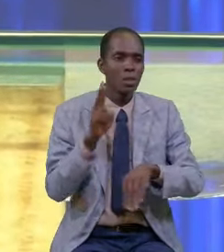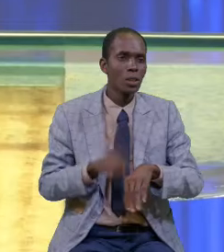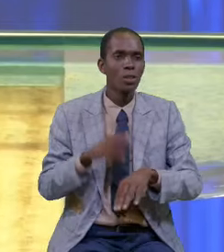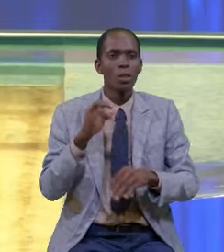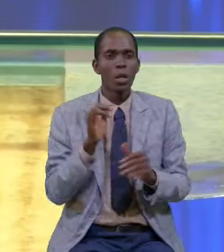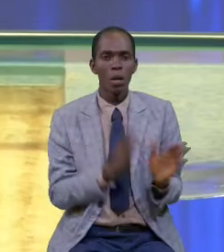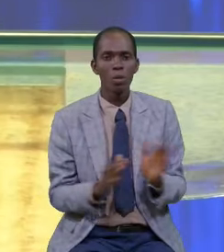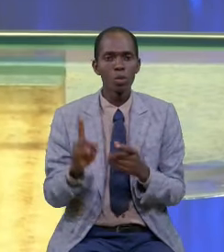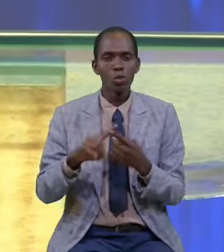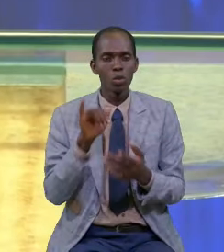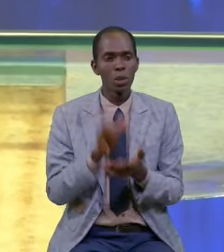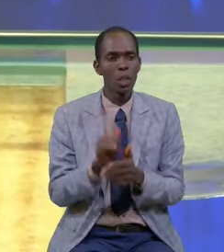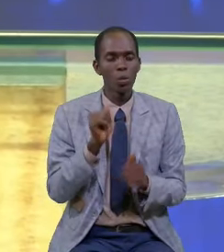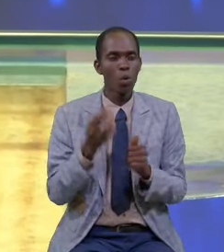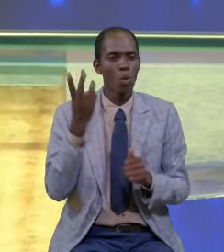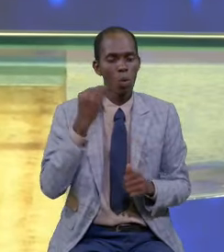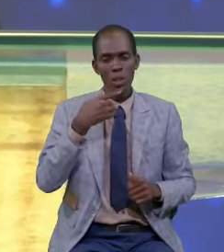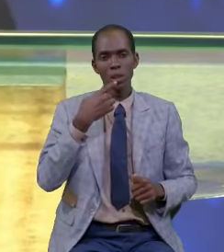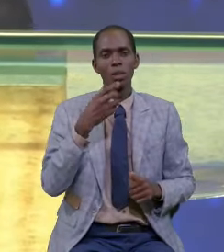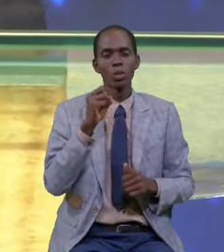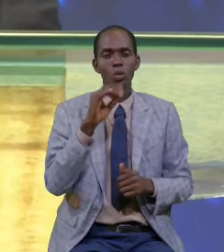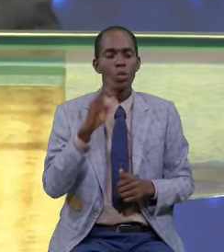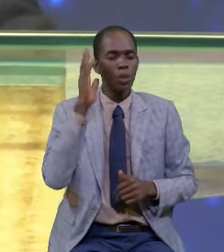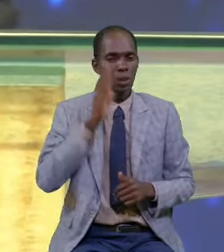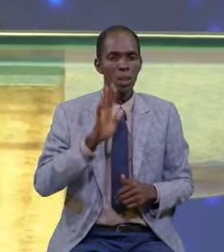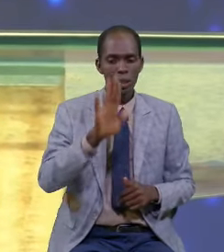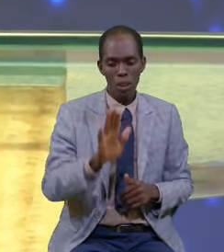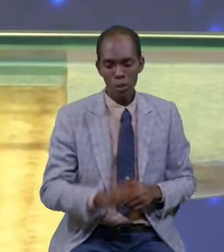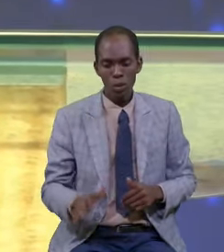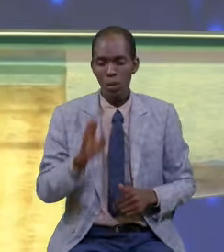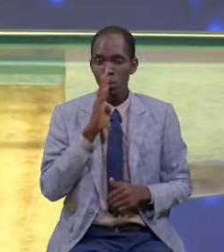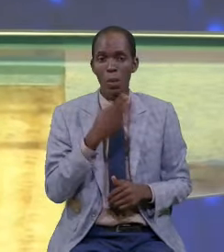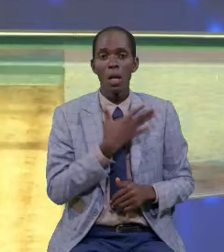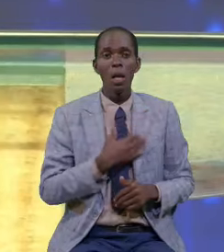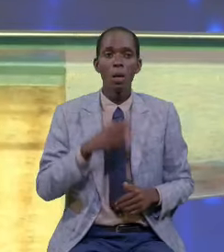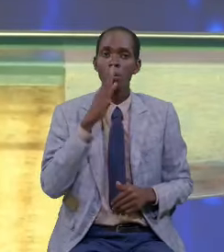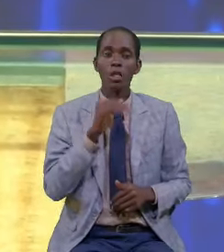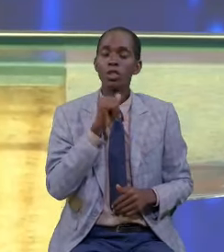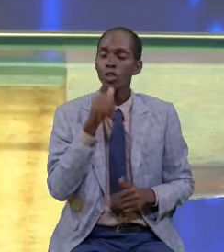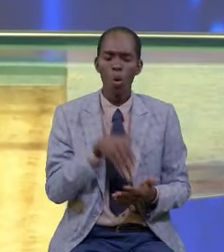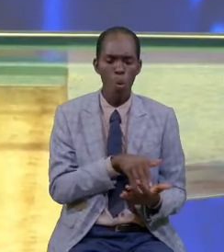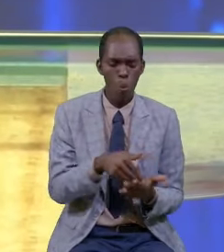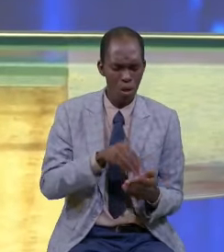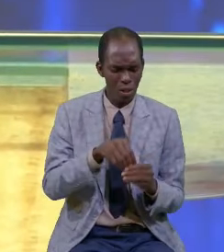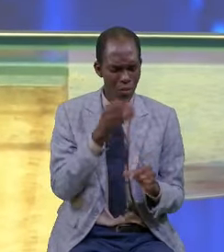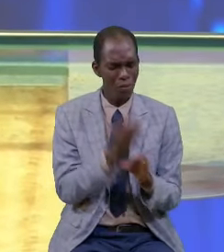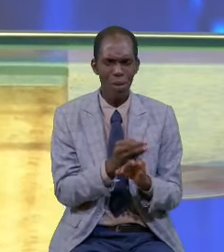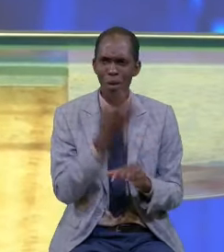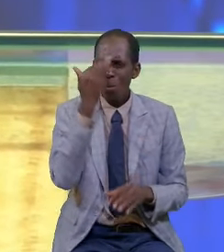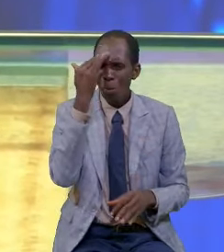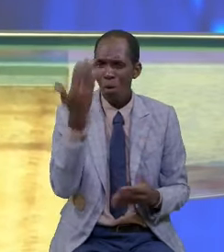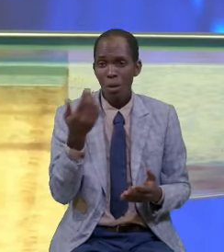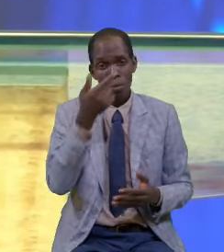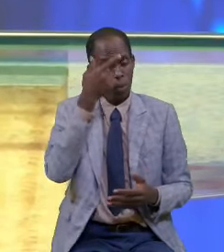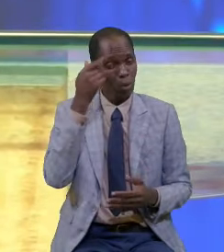so shall thy seed be. And being not weak in faith. Why? Oh, because he knew that the Almighty